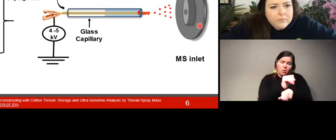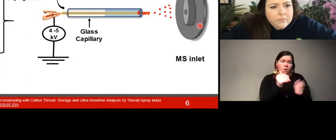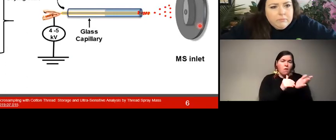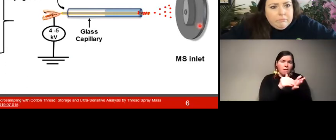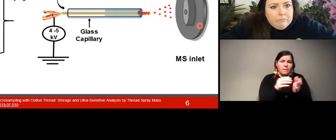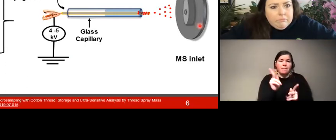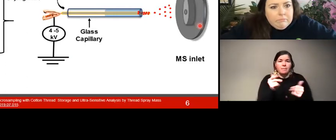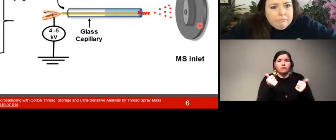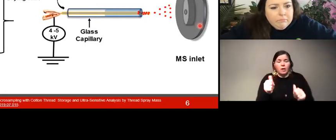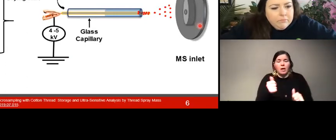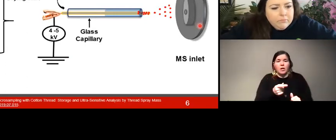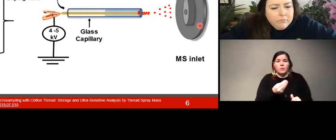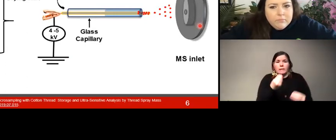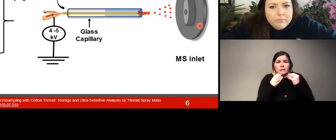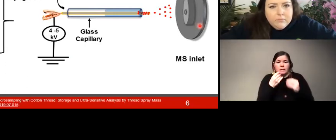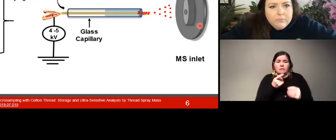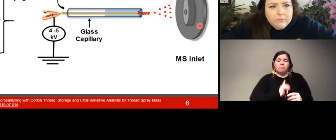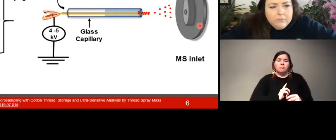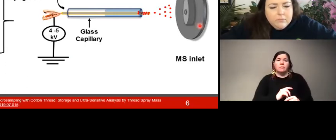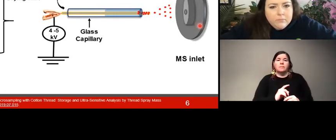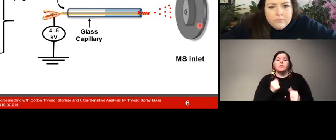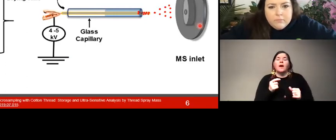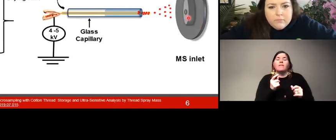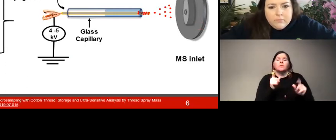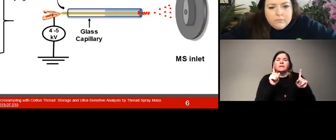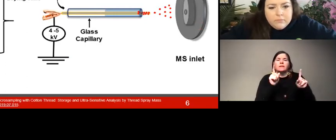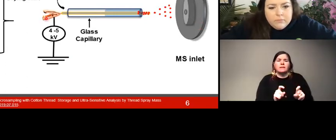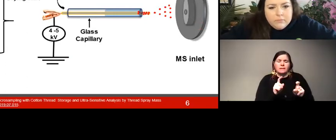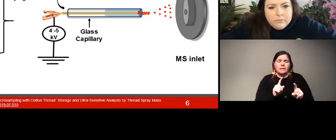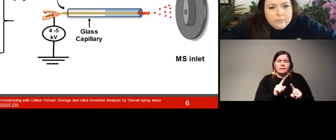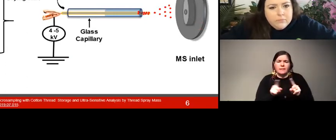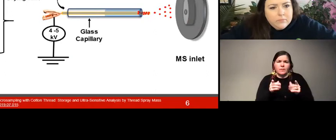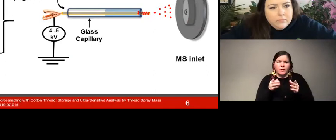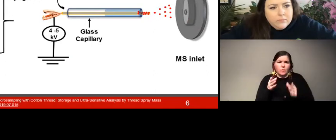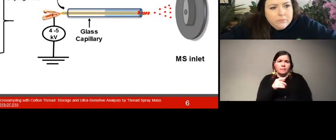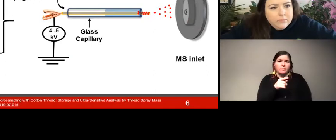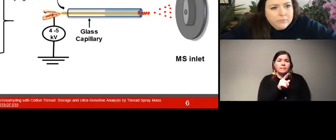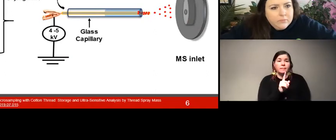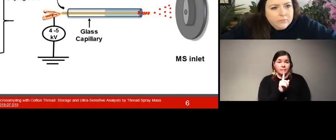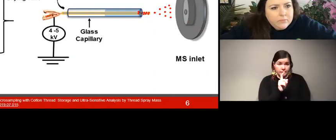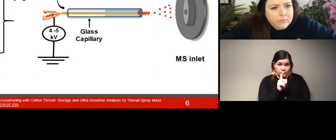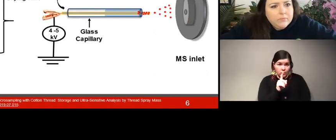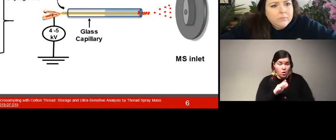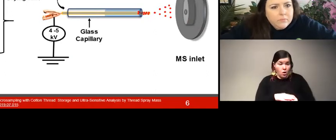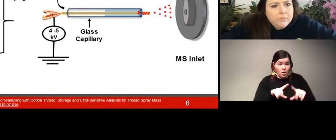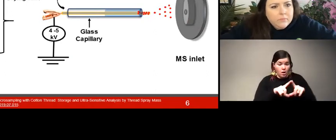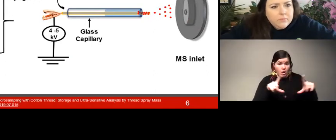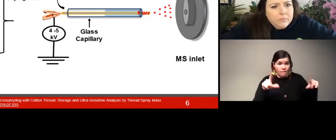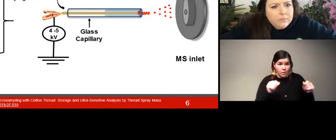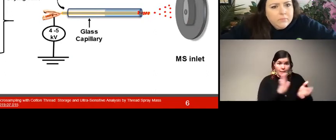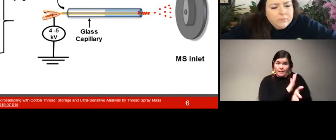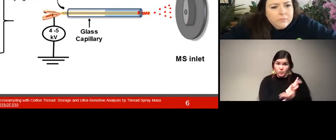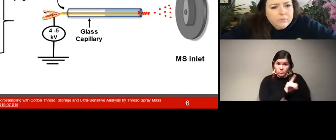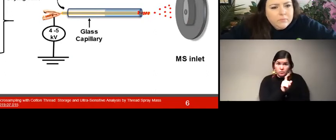it. So that means I had to be able to detect it on 2 different substrates. I needed to see if I could see it on an envelope, so on a piece of paper,